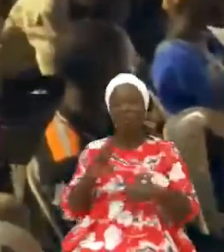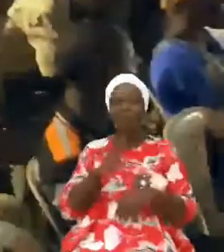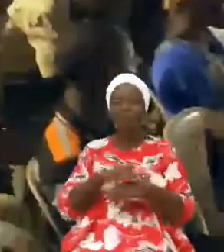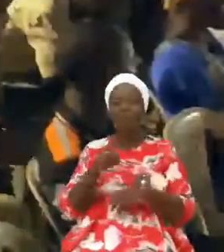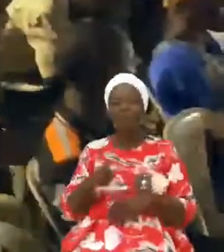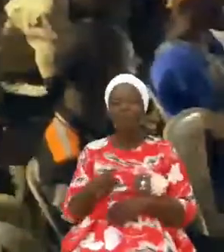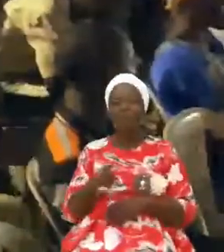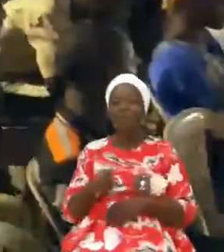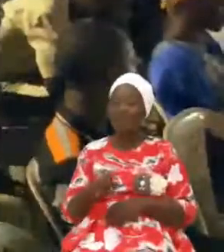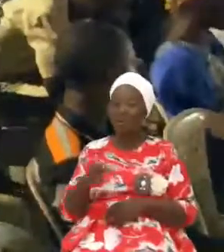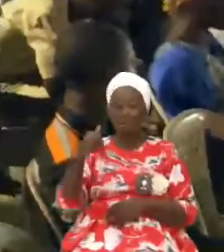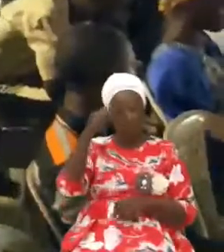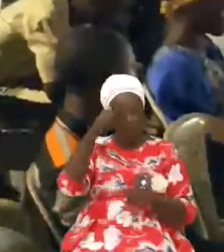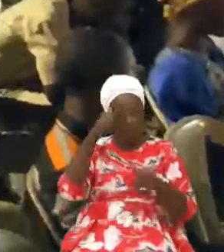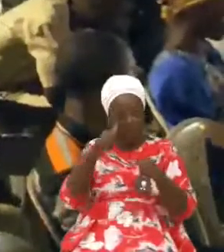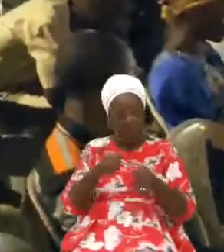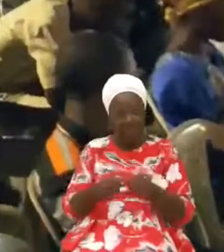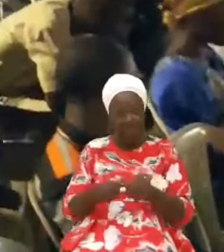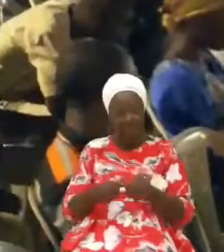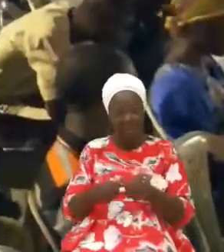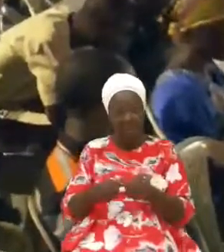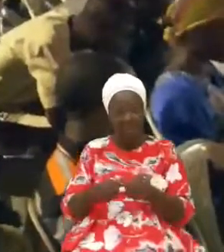The touch of God is coming.